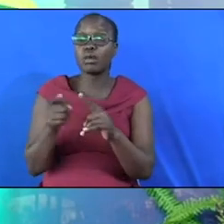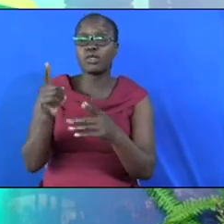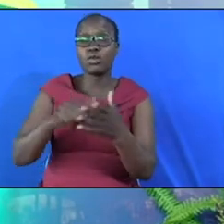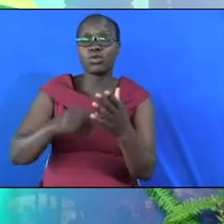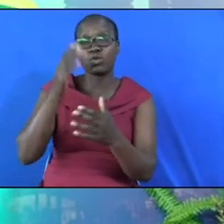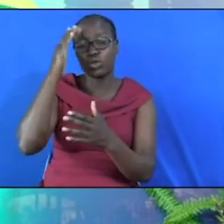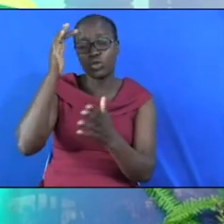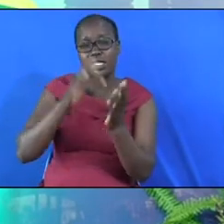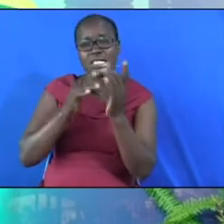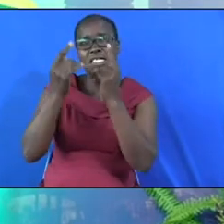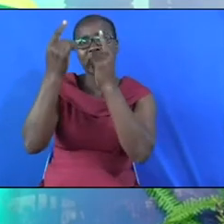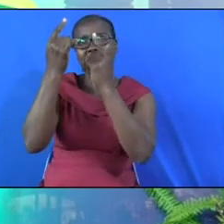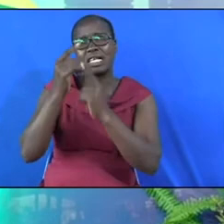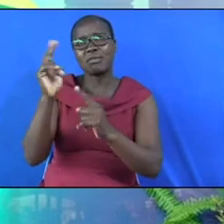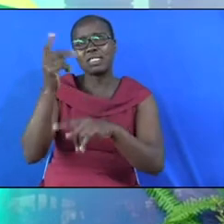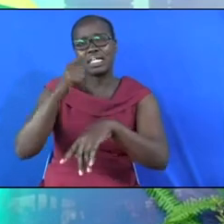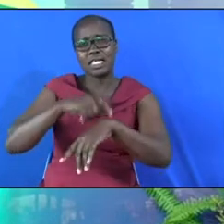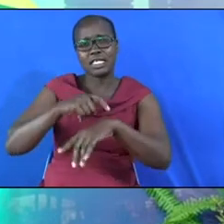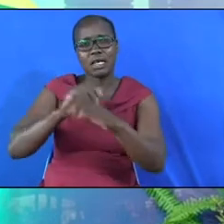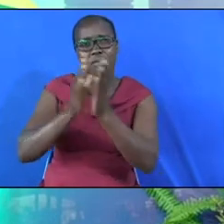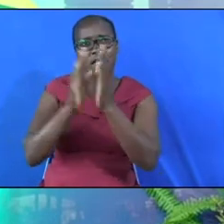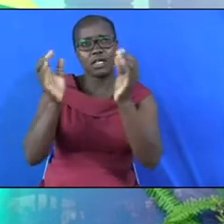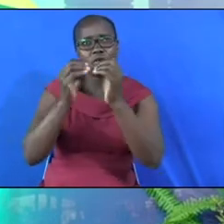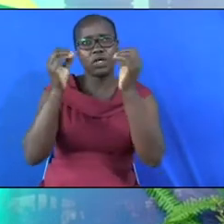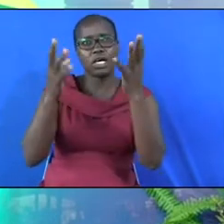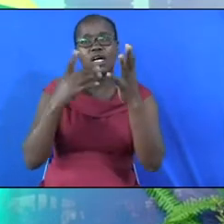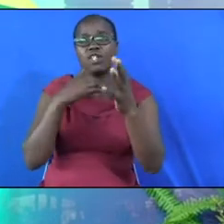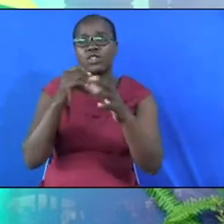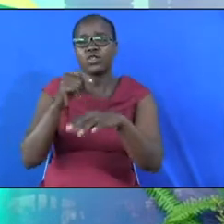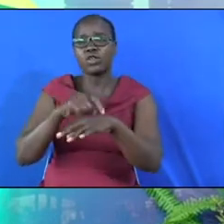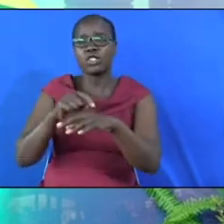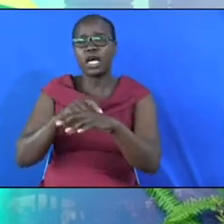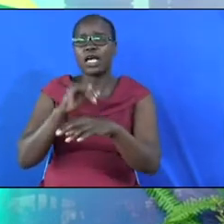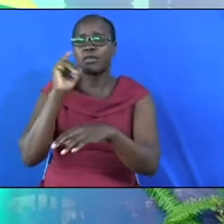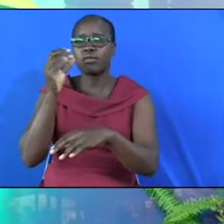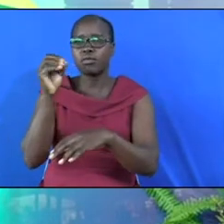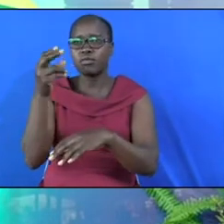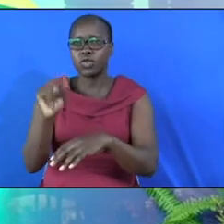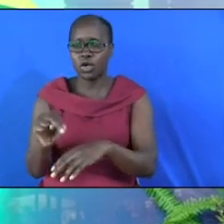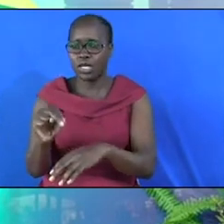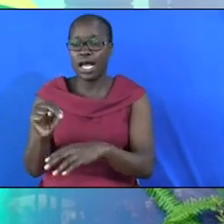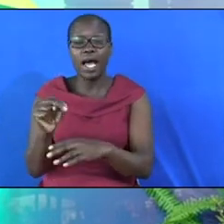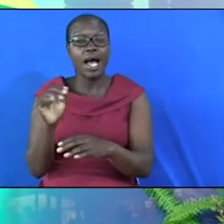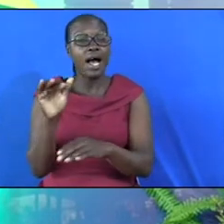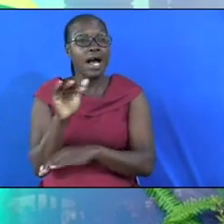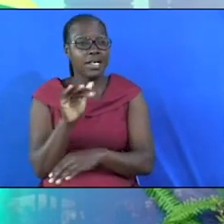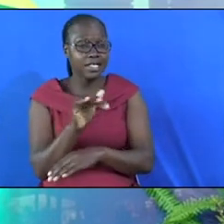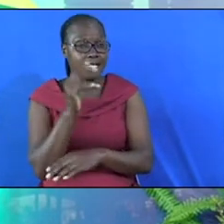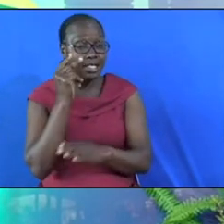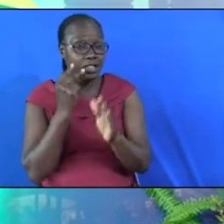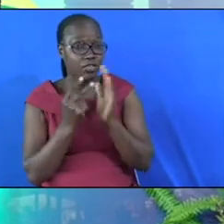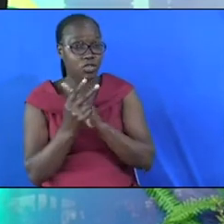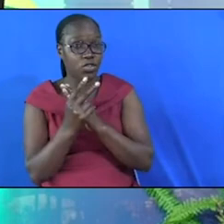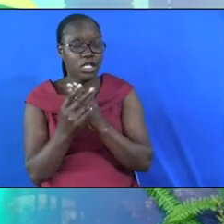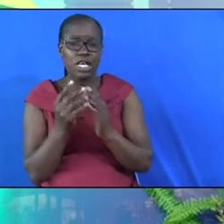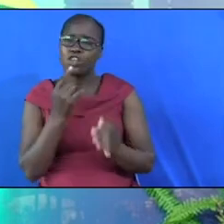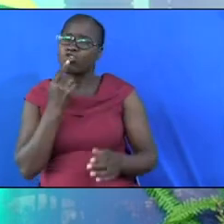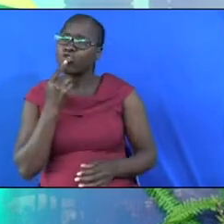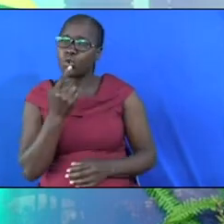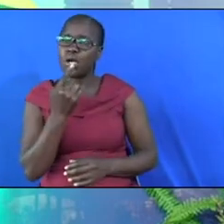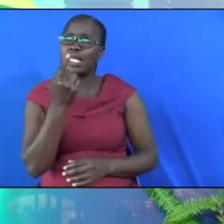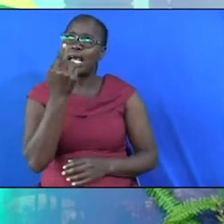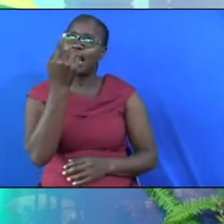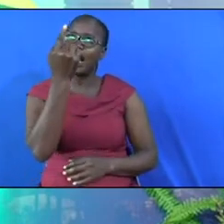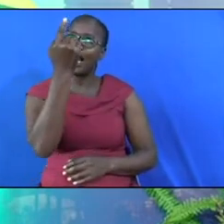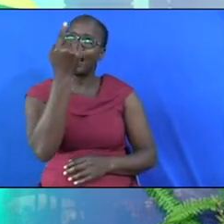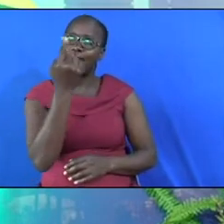that Jesus will come for the second time. Hallelujah. So when John had the vision that, surely I come